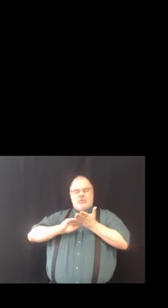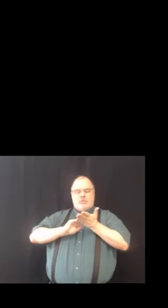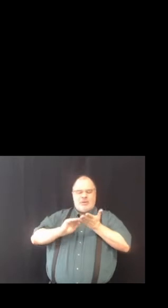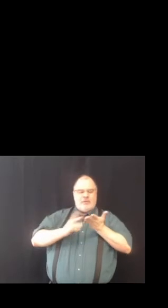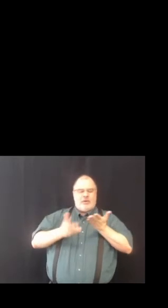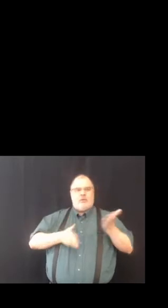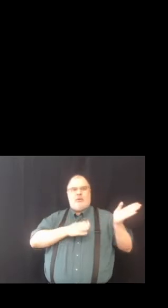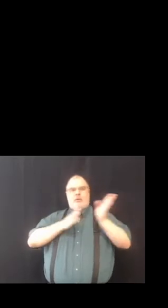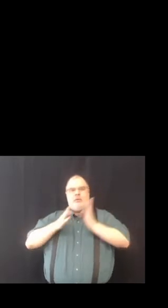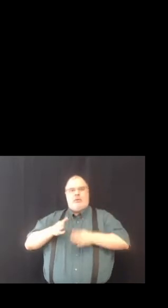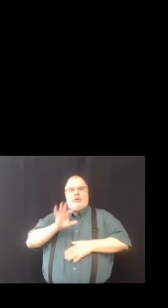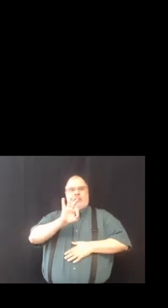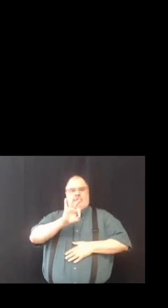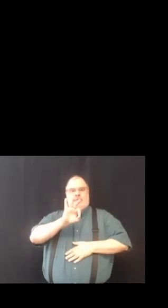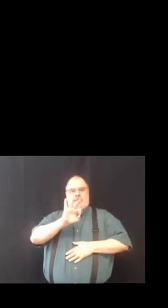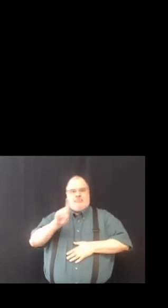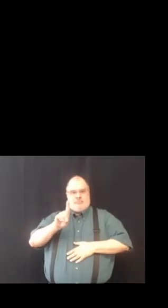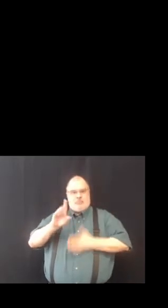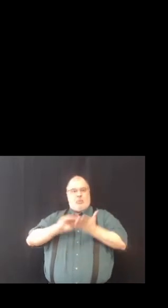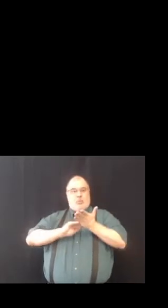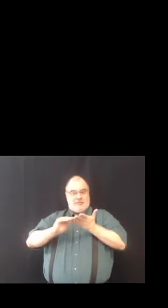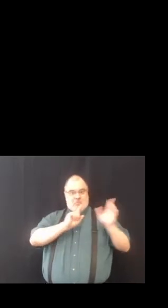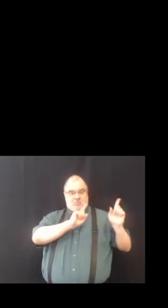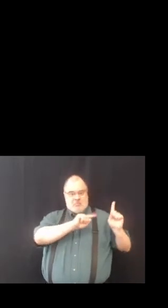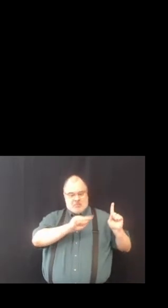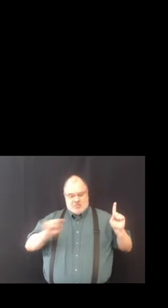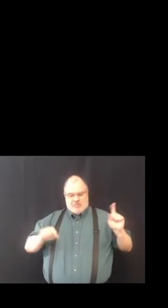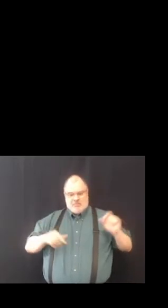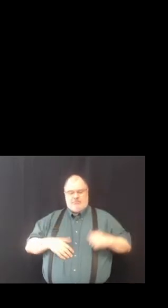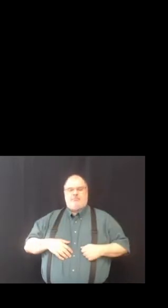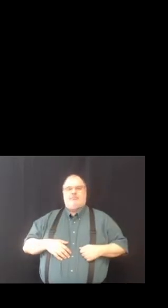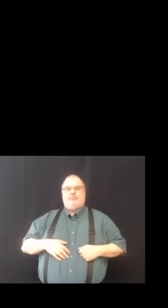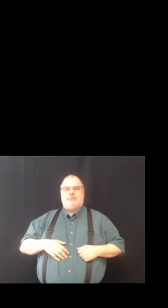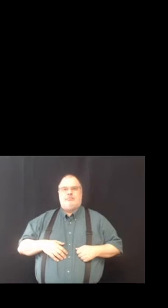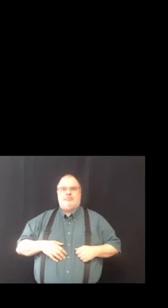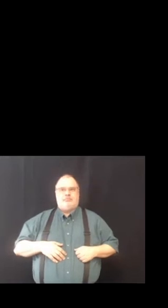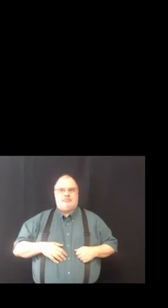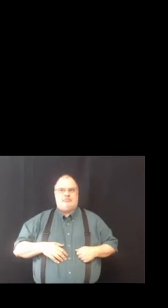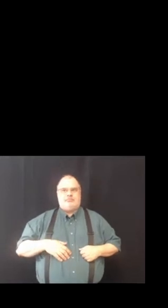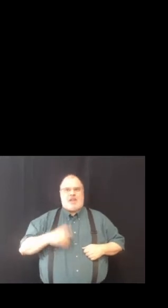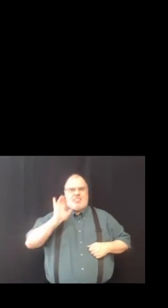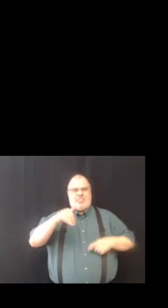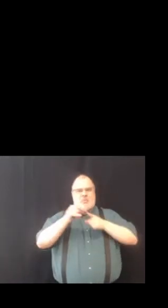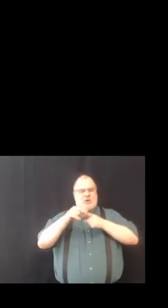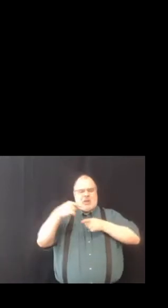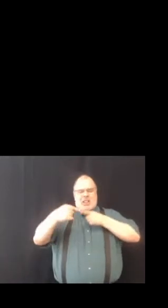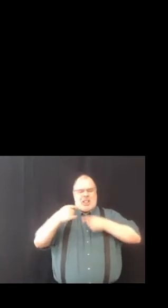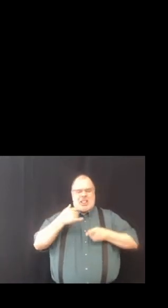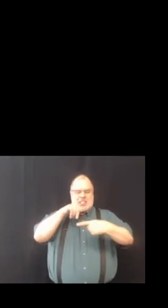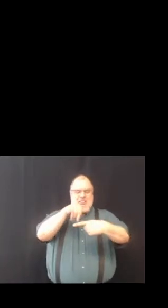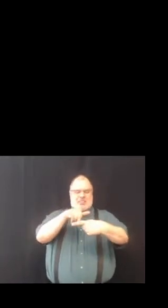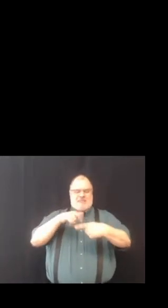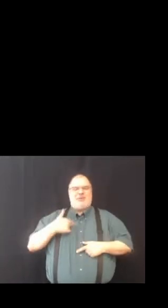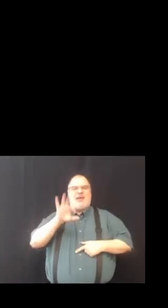or the familial dysautonomia waiver, FD, because I just Struggled on that word. So we'll go to